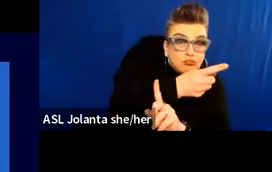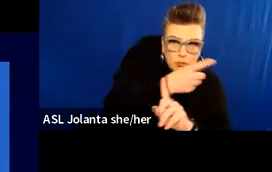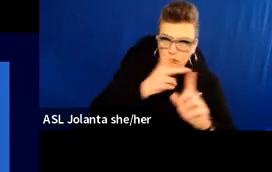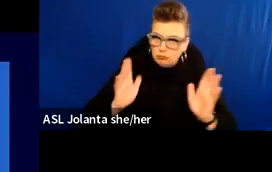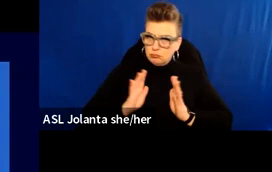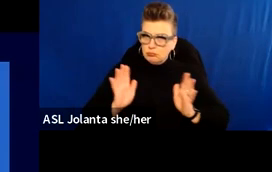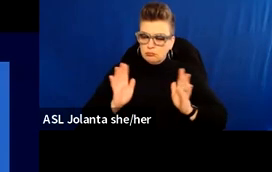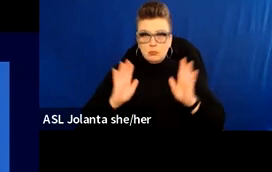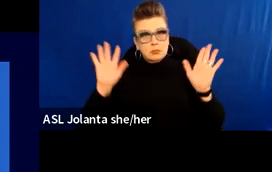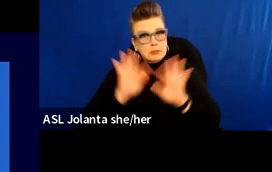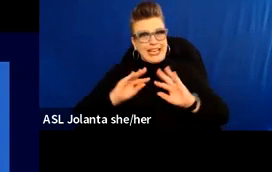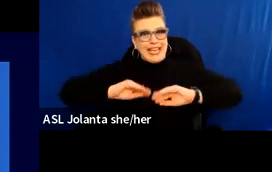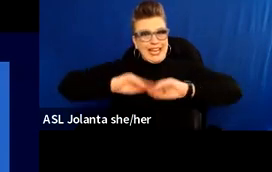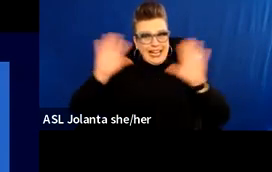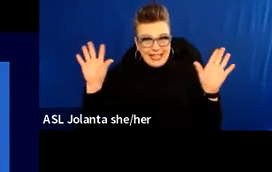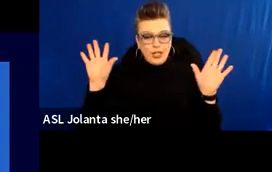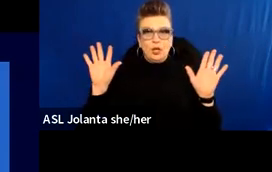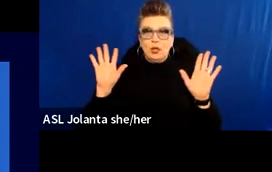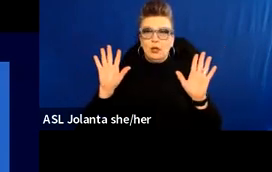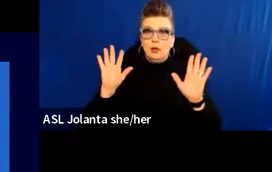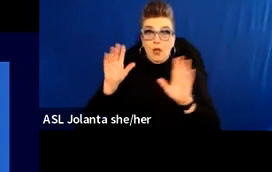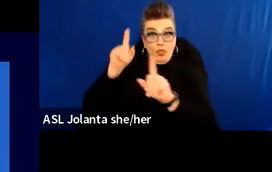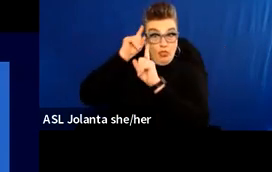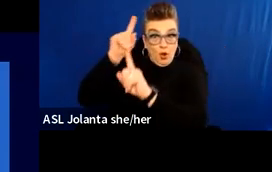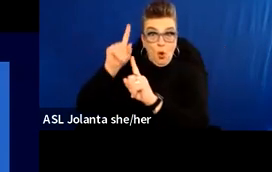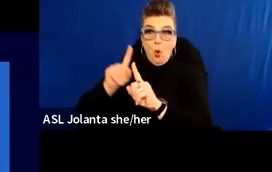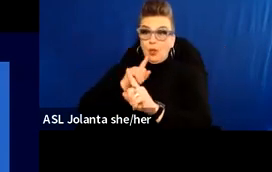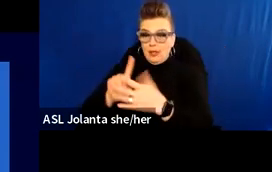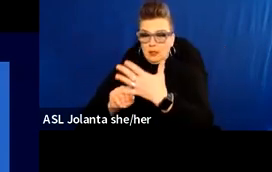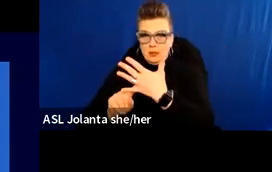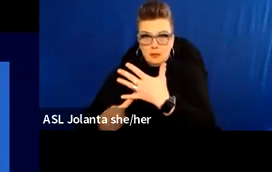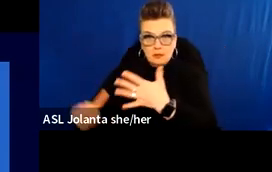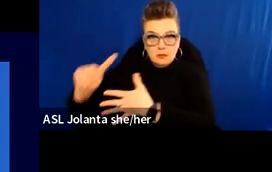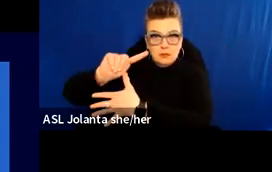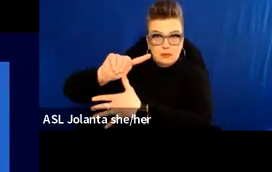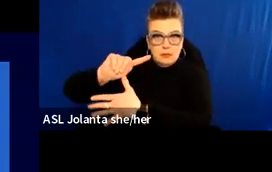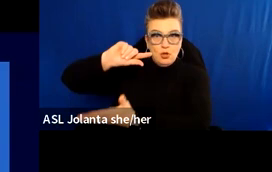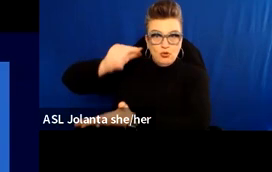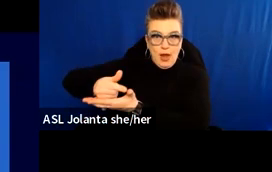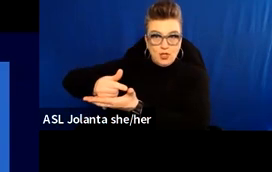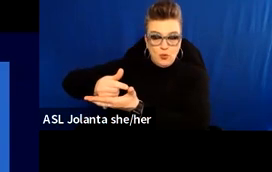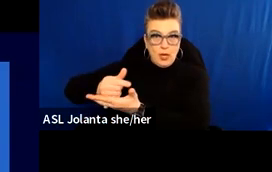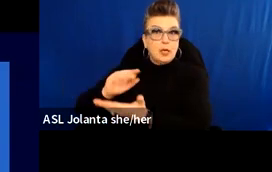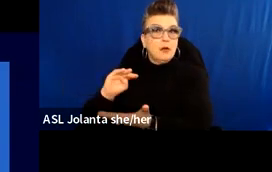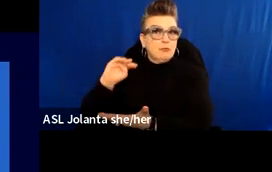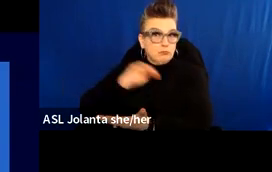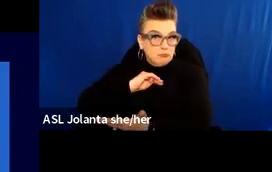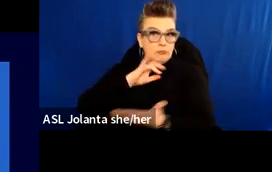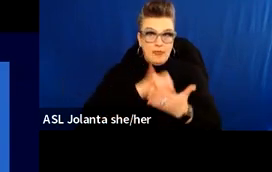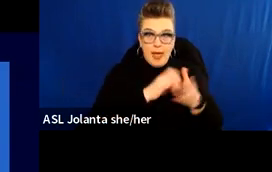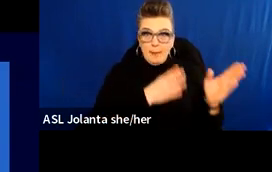going to take to ensure that they graduate meeting that um meeting not planned now i think there's some work to do for example i